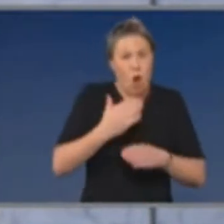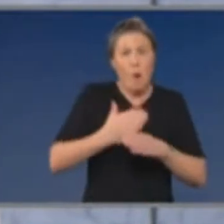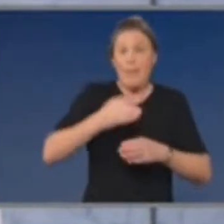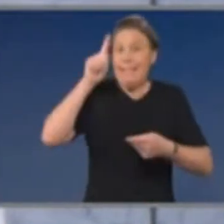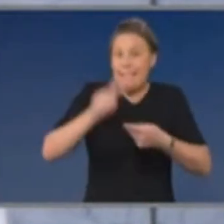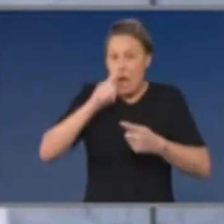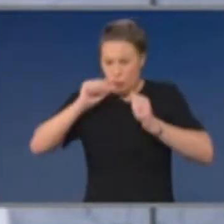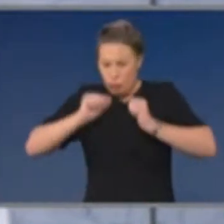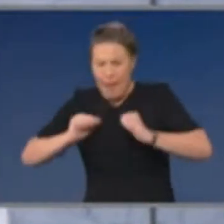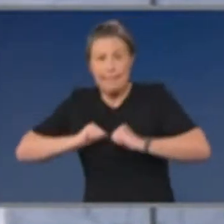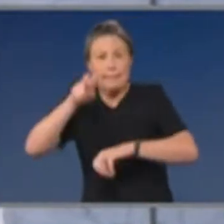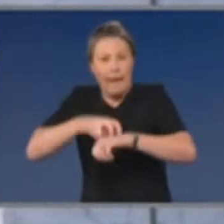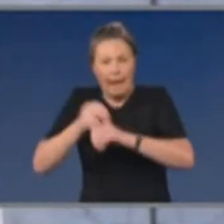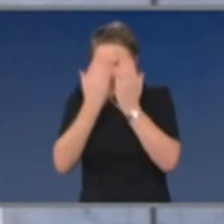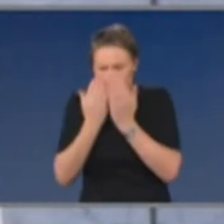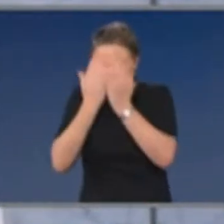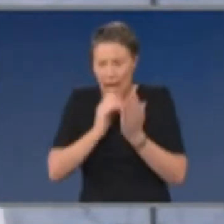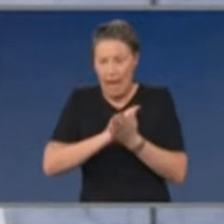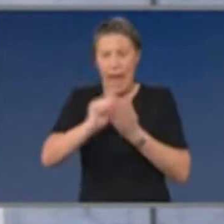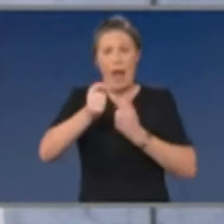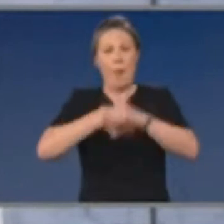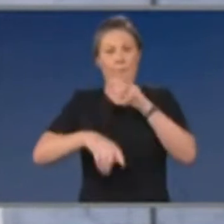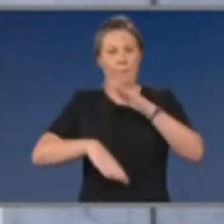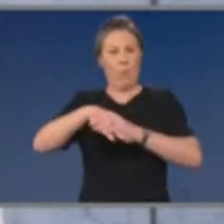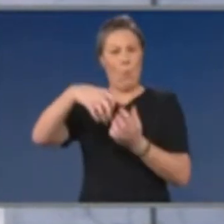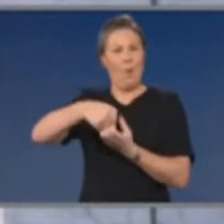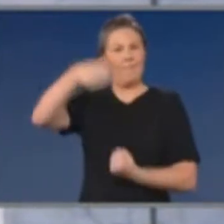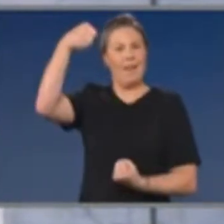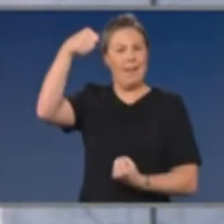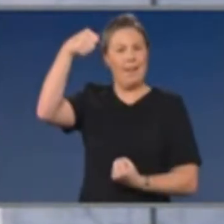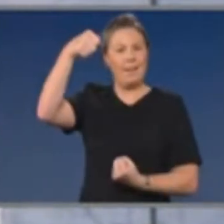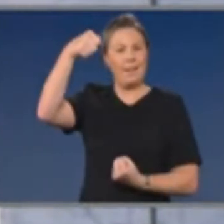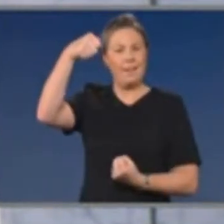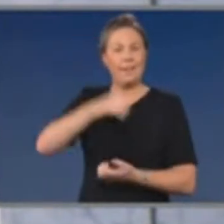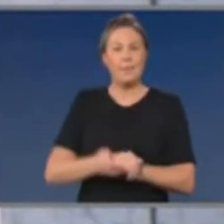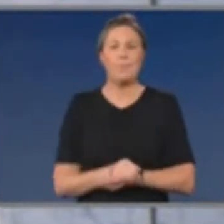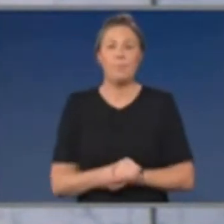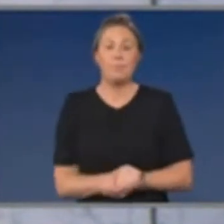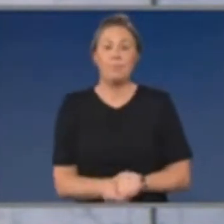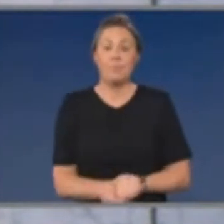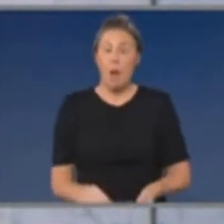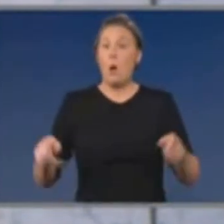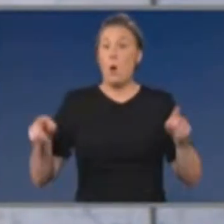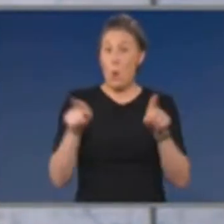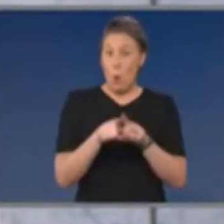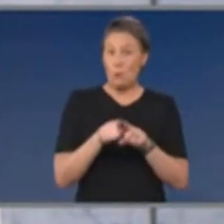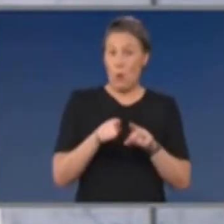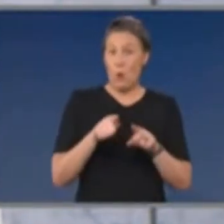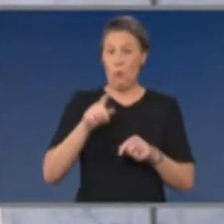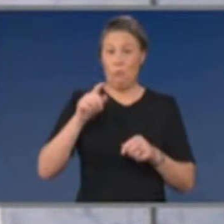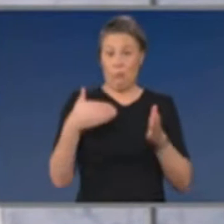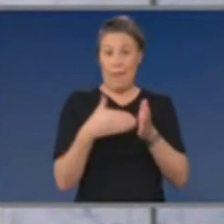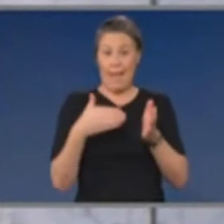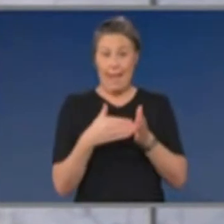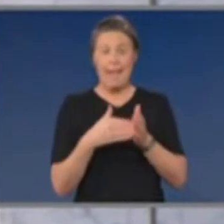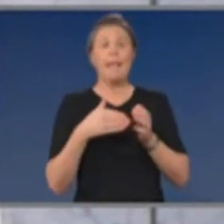in training, which is exactly where we want them to be. But we're also announcing today a matched funding commitment of